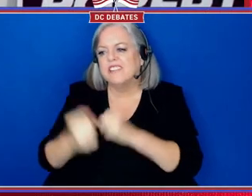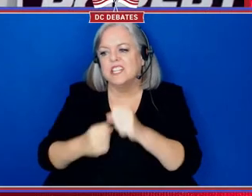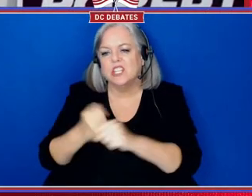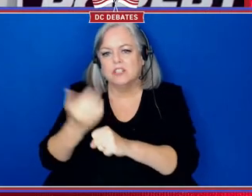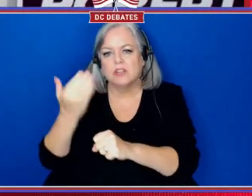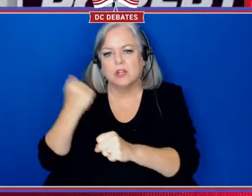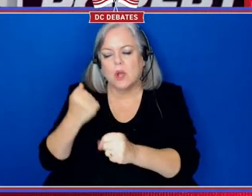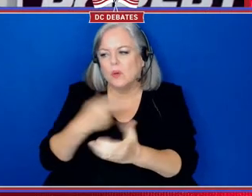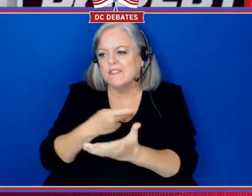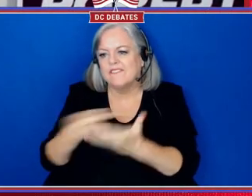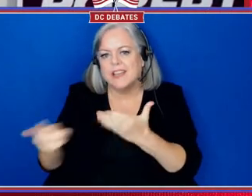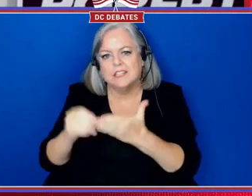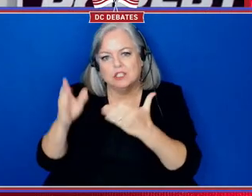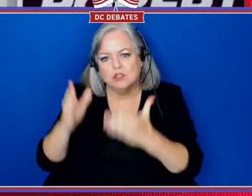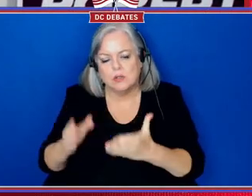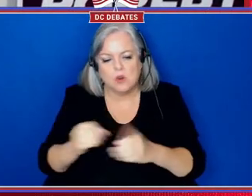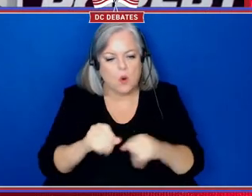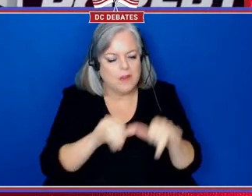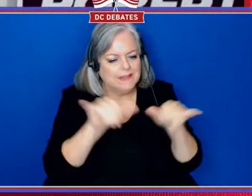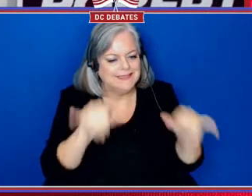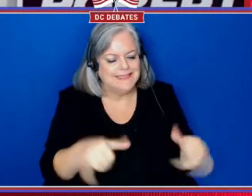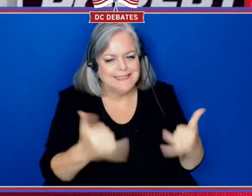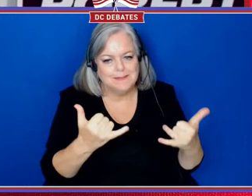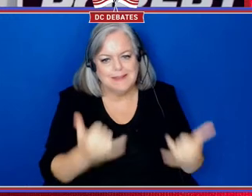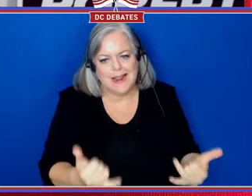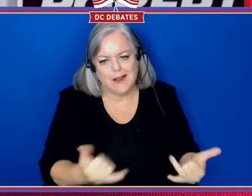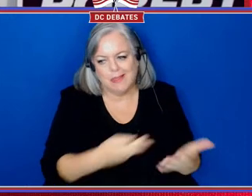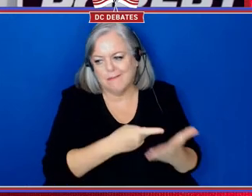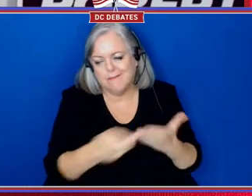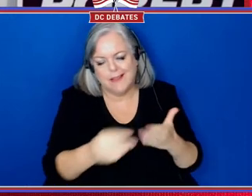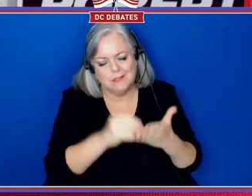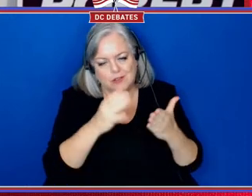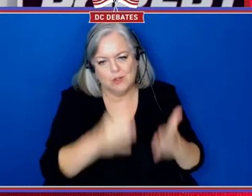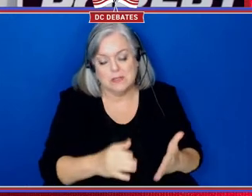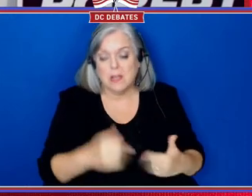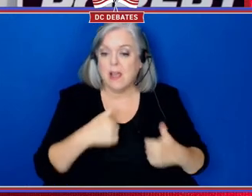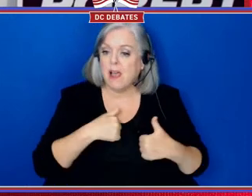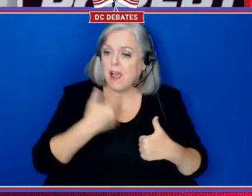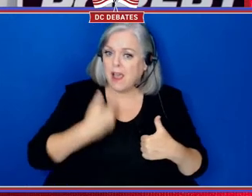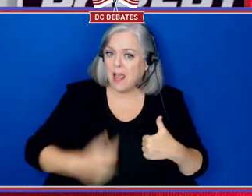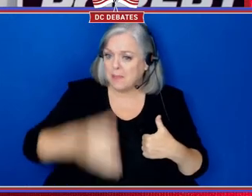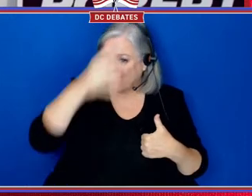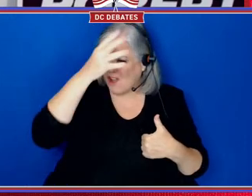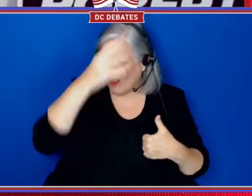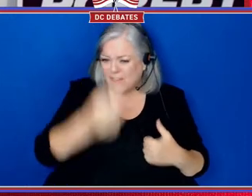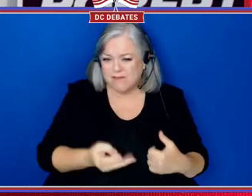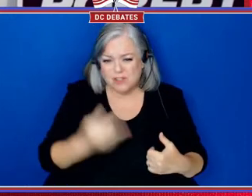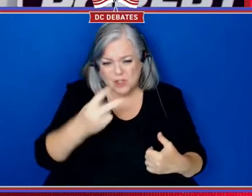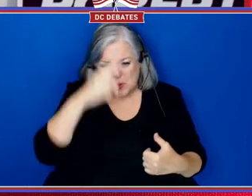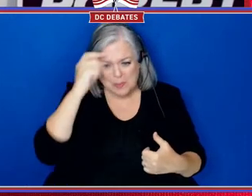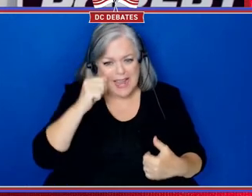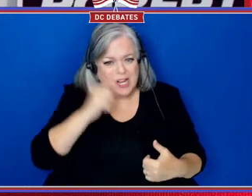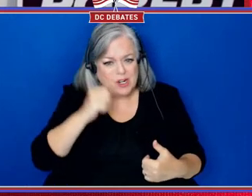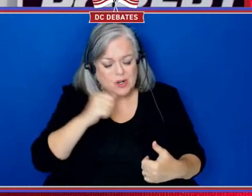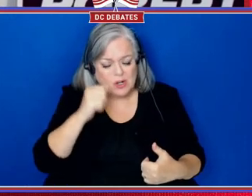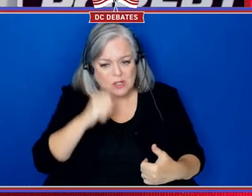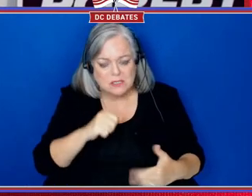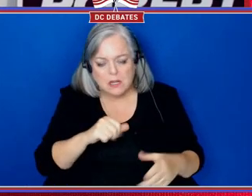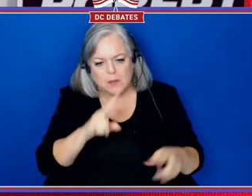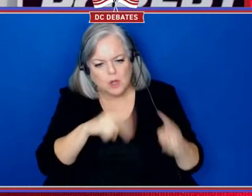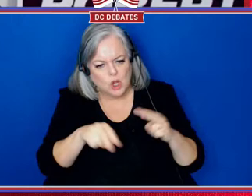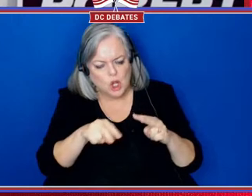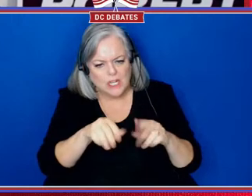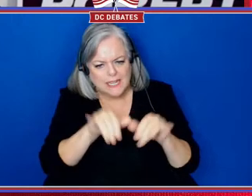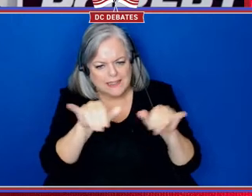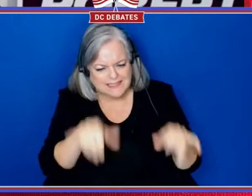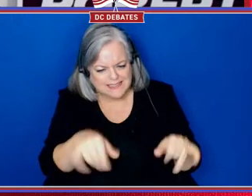is failing students. As the father of two black girls, looking at a public school system where 60% of black and brown students are behind grade